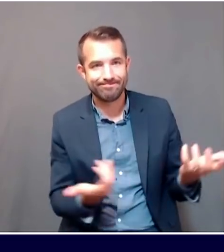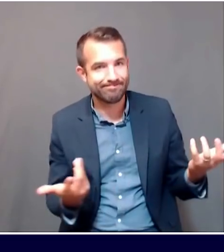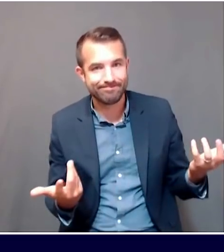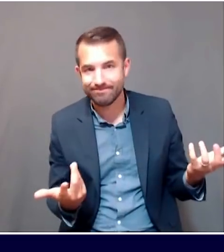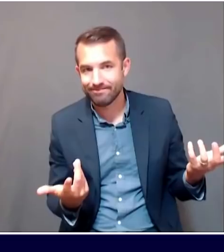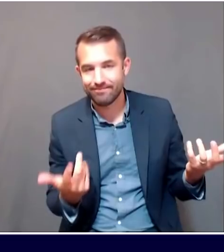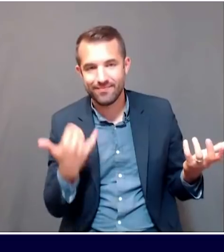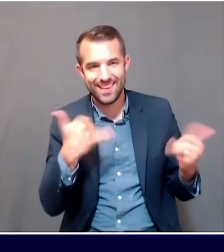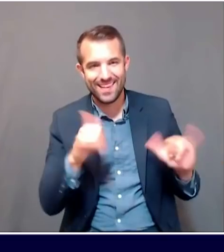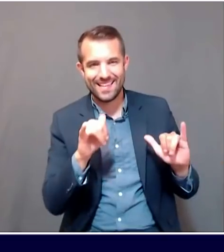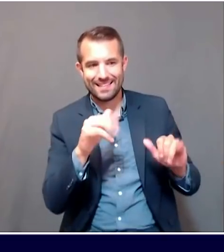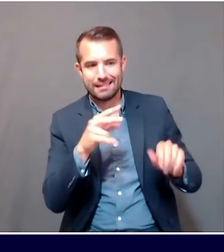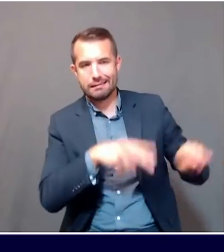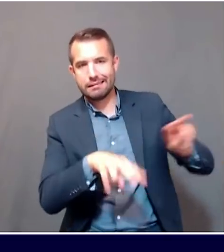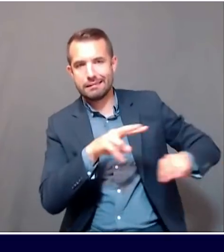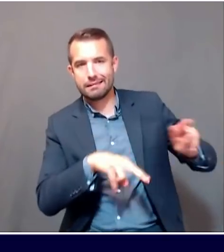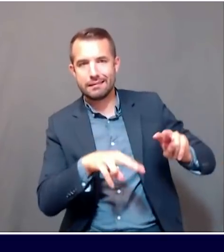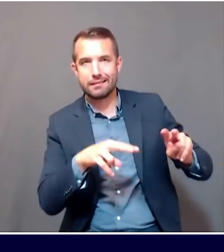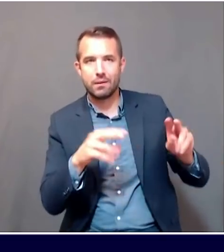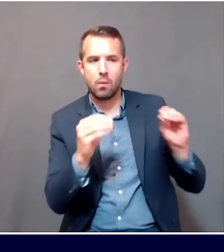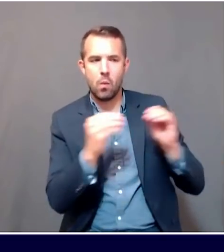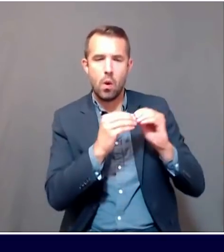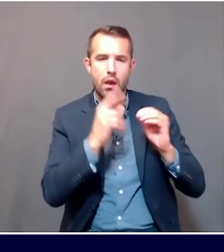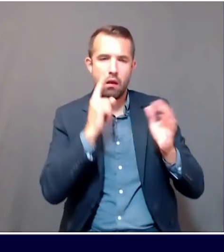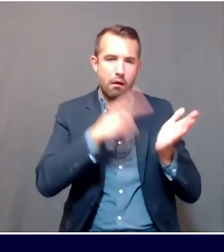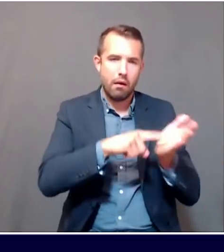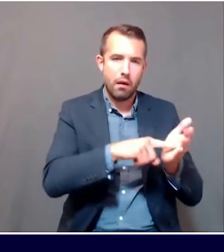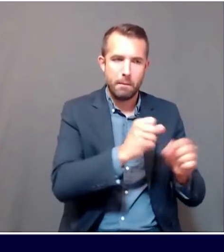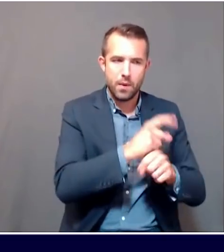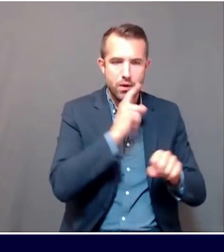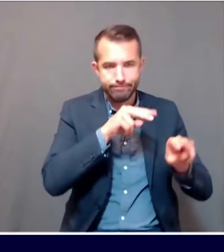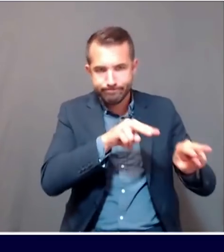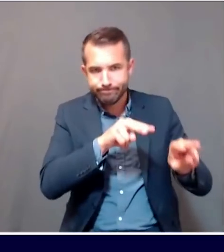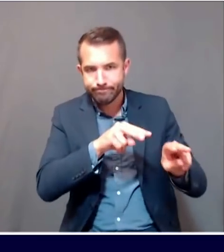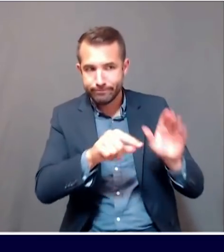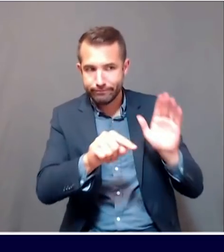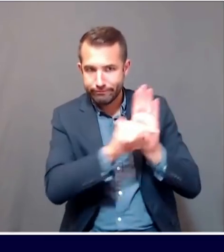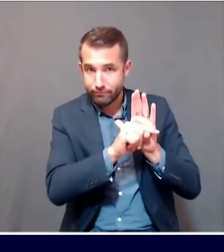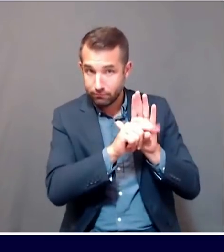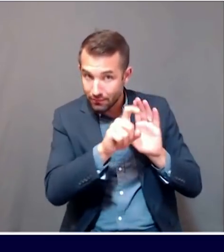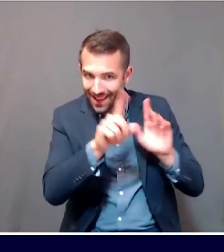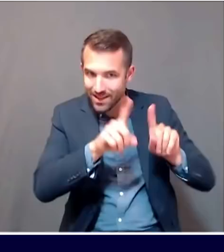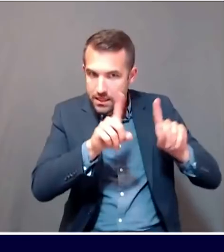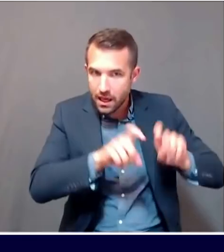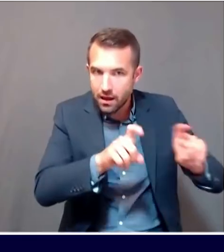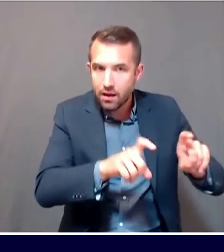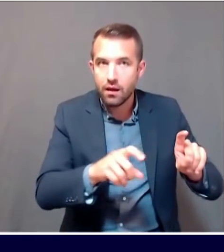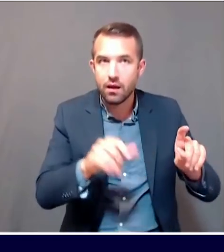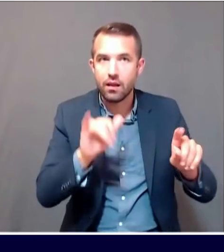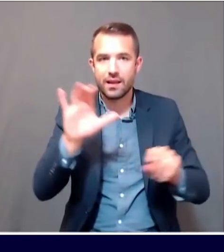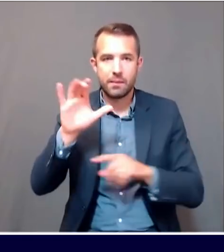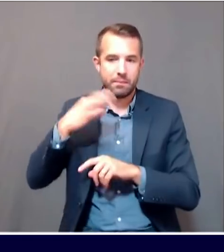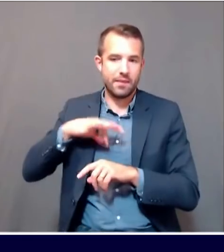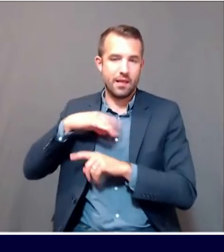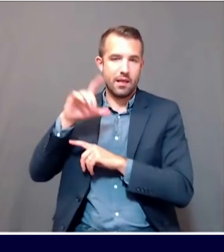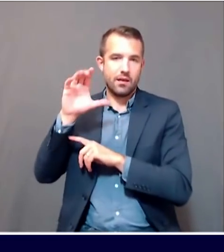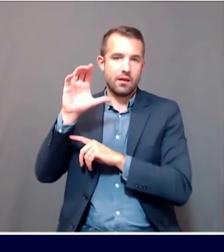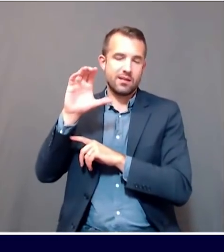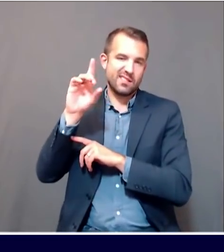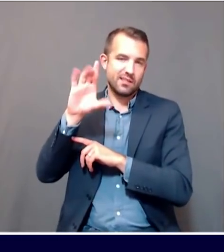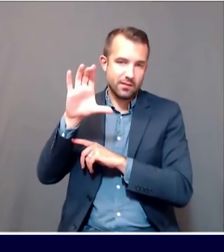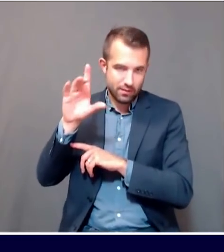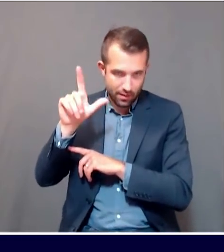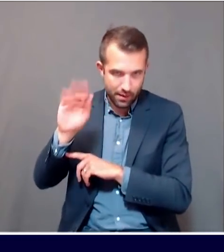something that suggests the possibility for a follow-up test to be done at the Maine CDC laboratory. So if an individual